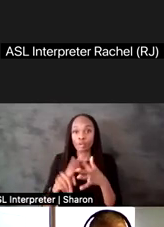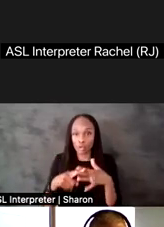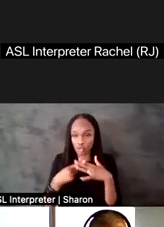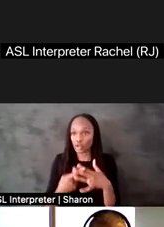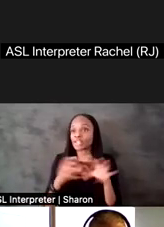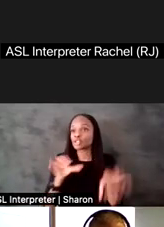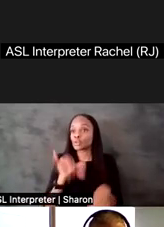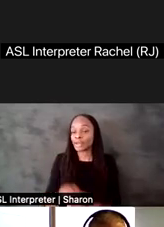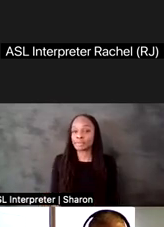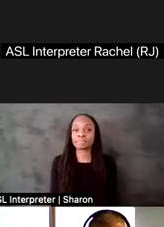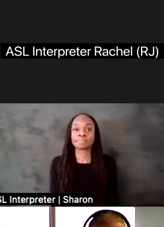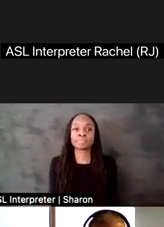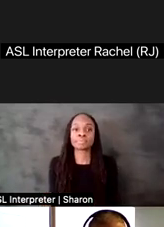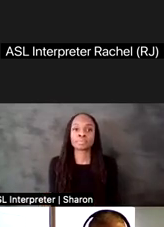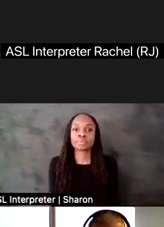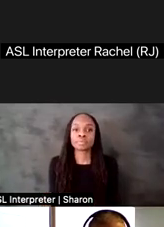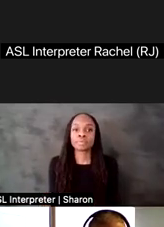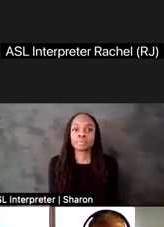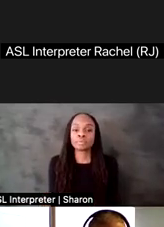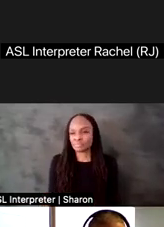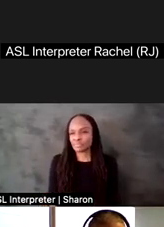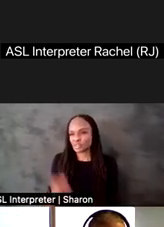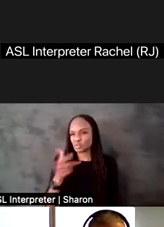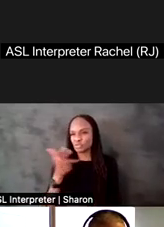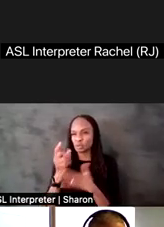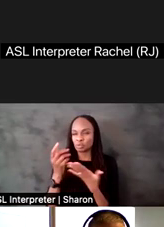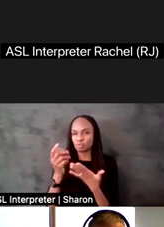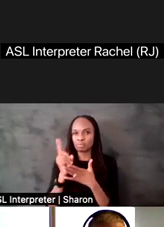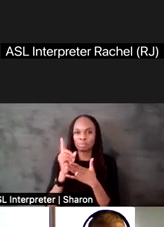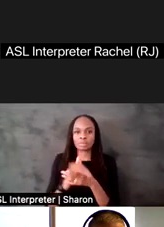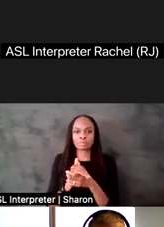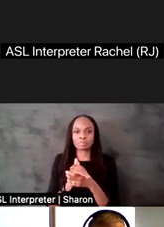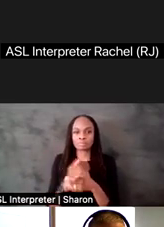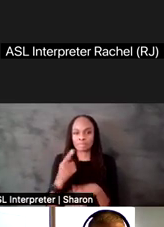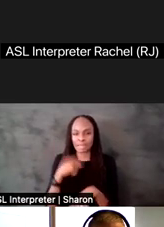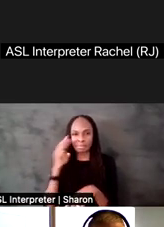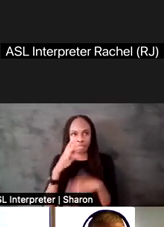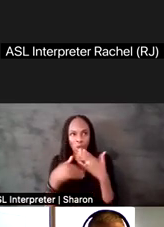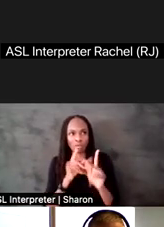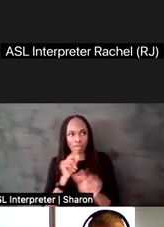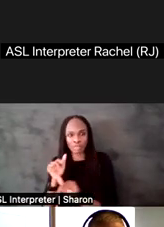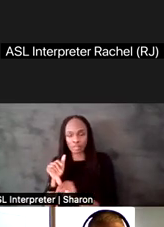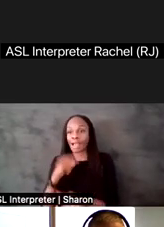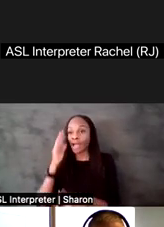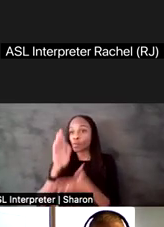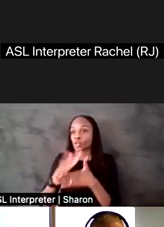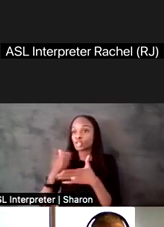that. We'll just give it a few moments. Awesome, here they all come in. And I'll share the